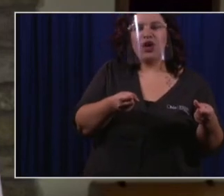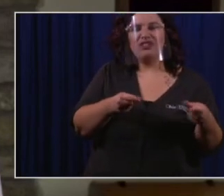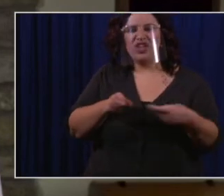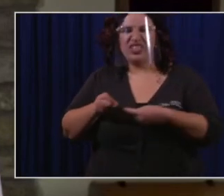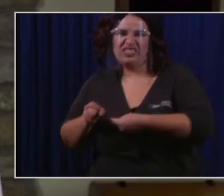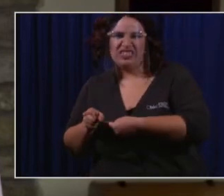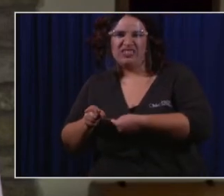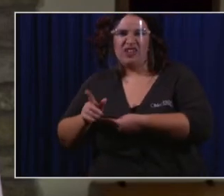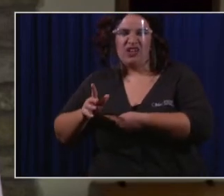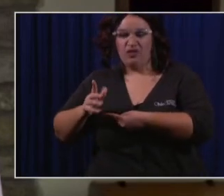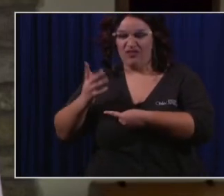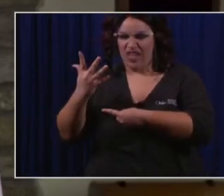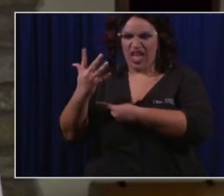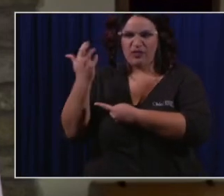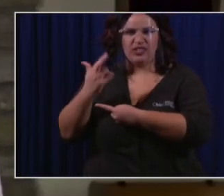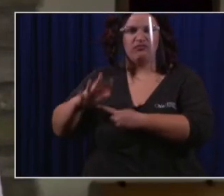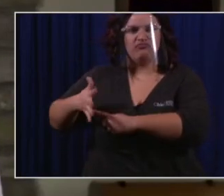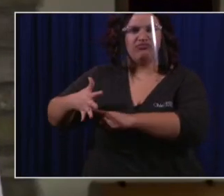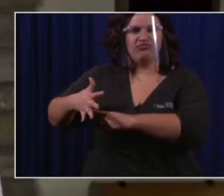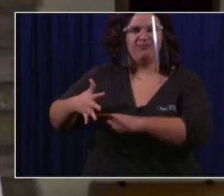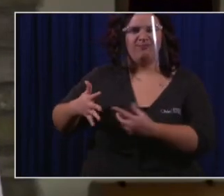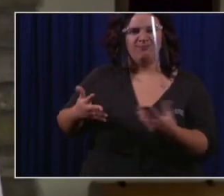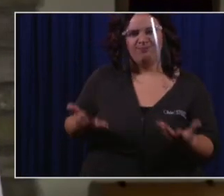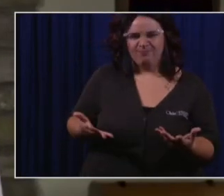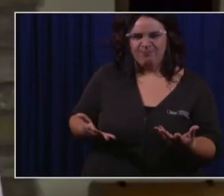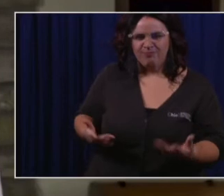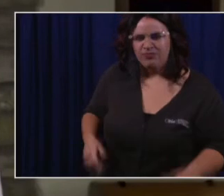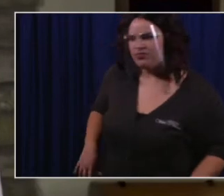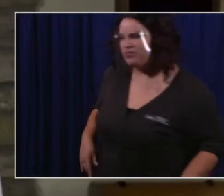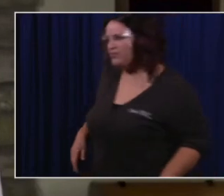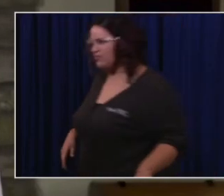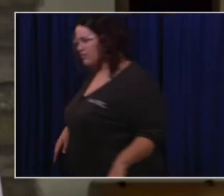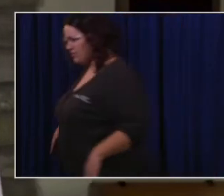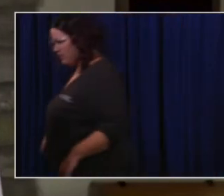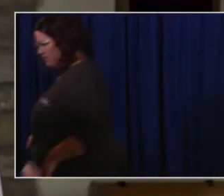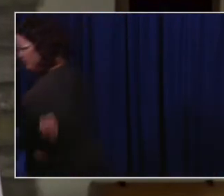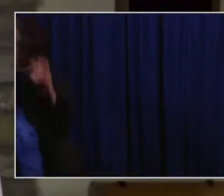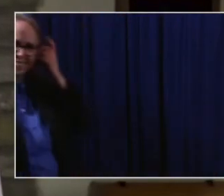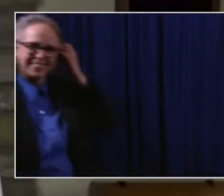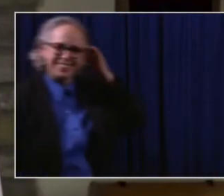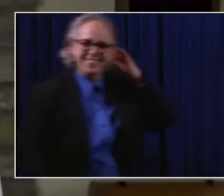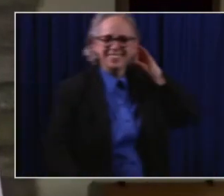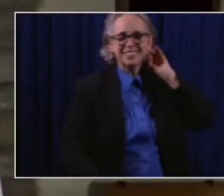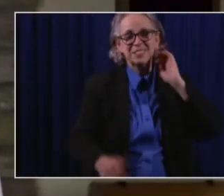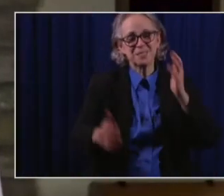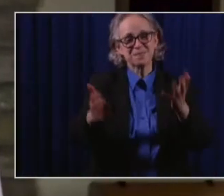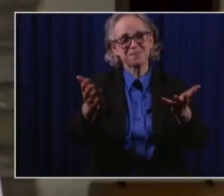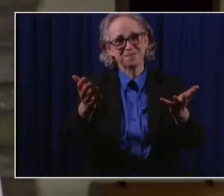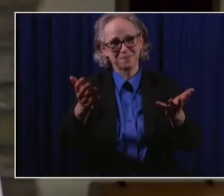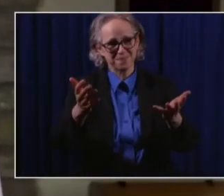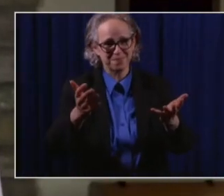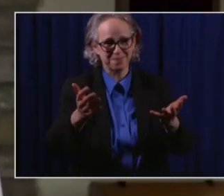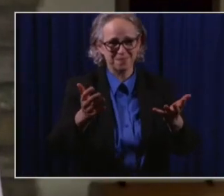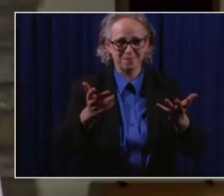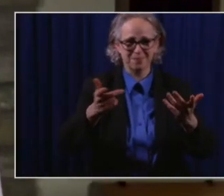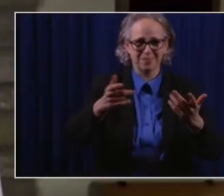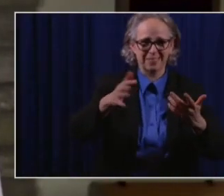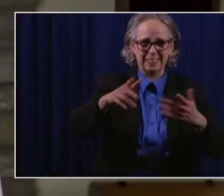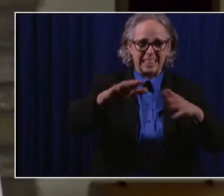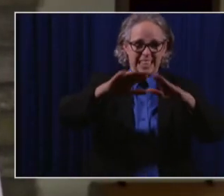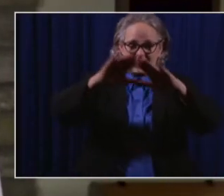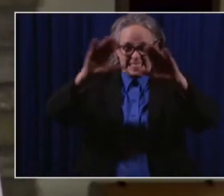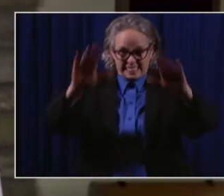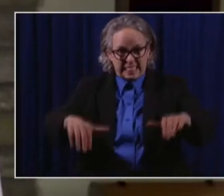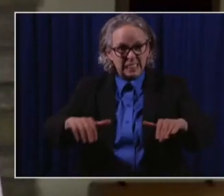consideration? Jack, no system is perfect, and this is not perfect, but this was